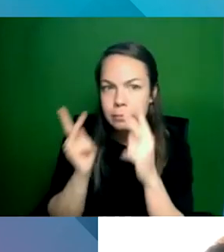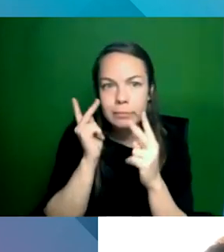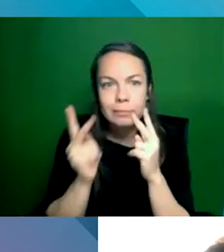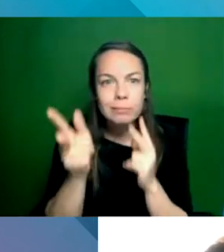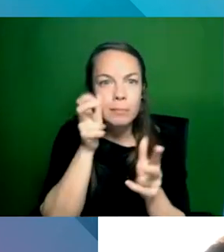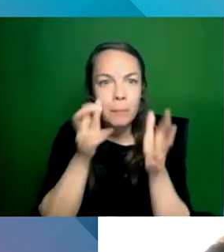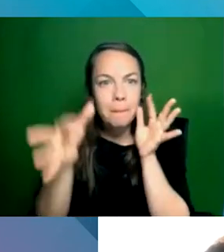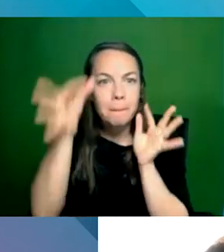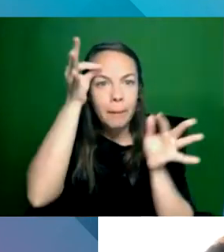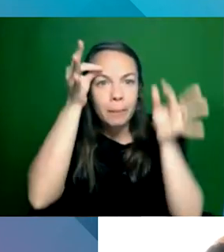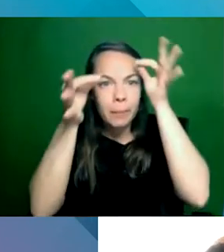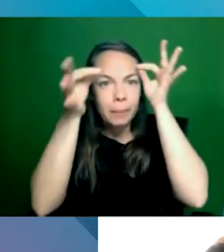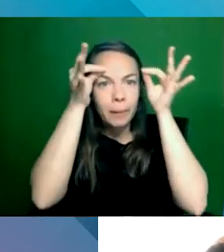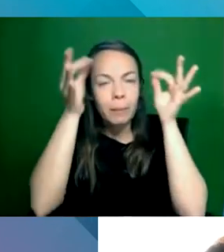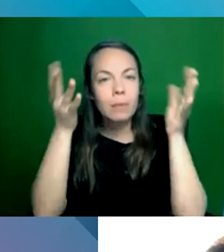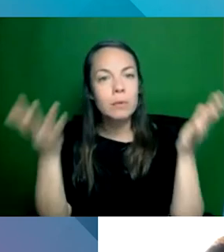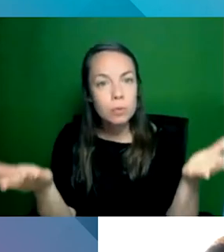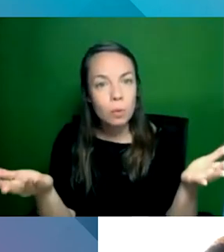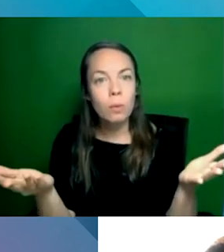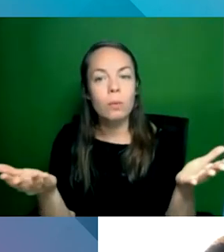the principles are applied to,